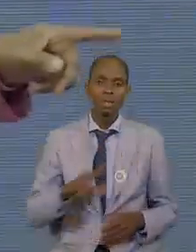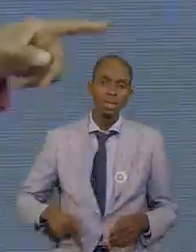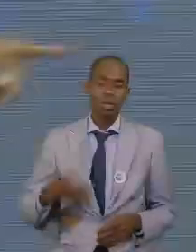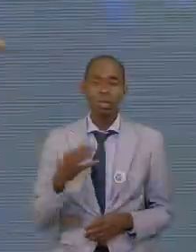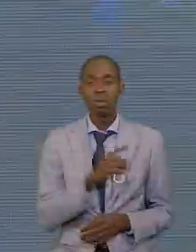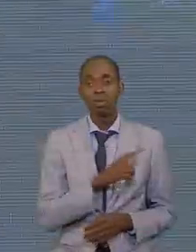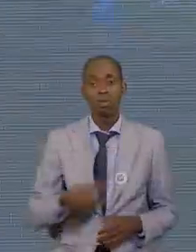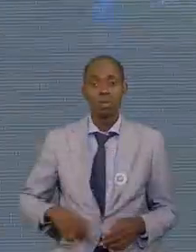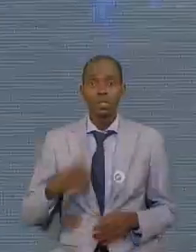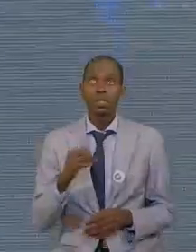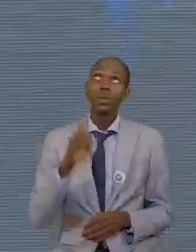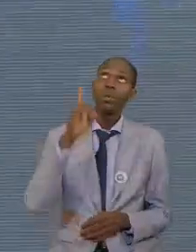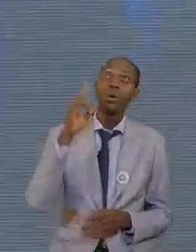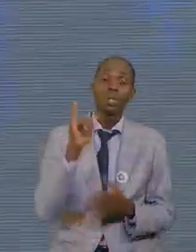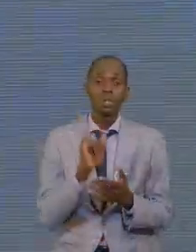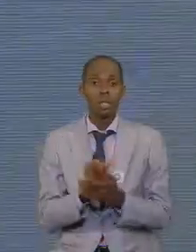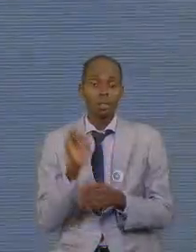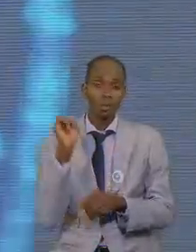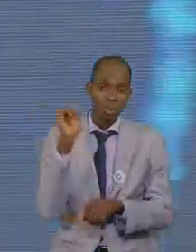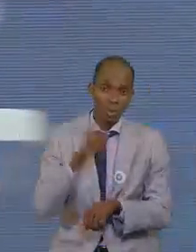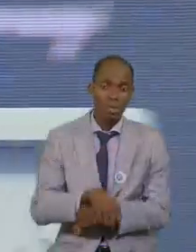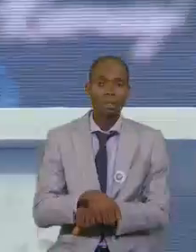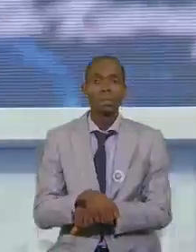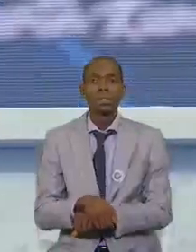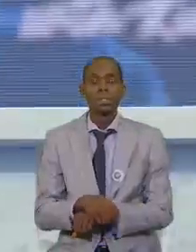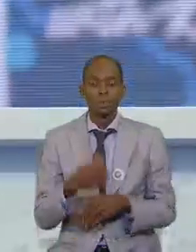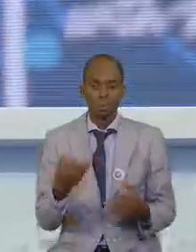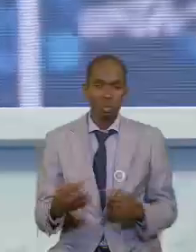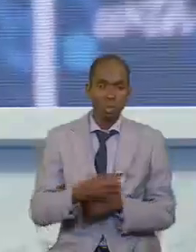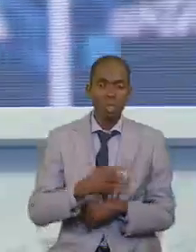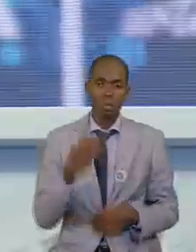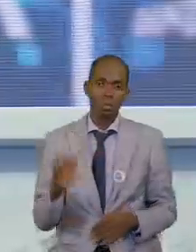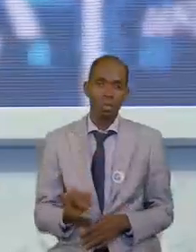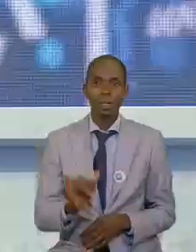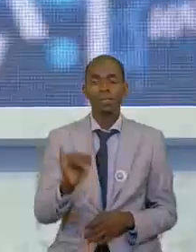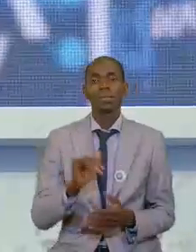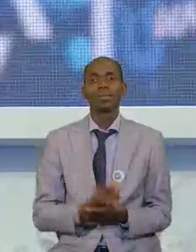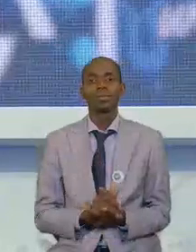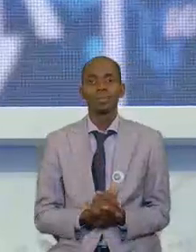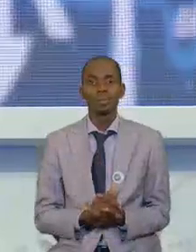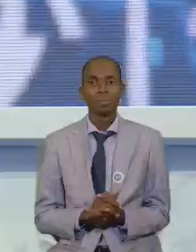that overcame before, overcomes today, and overcomes forever.